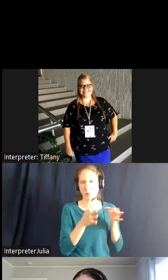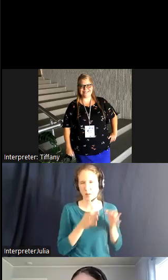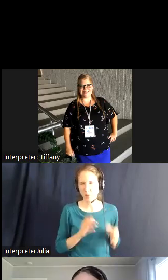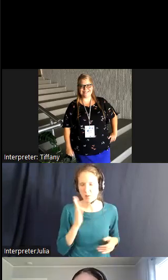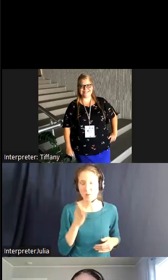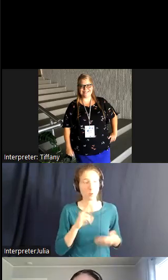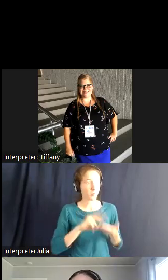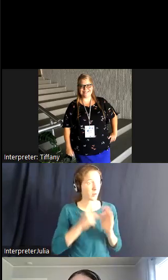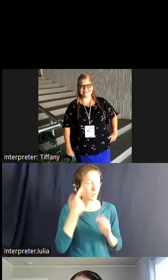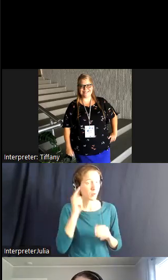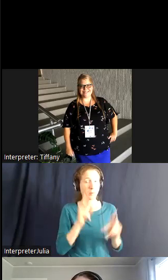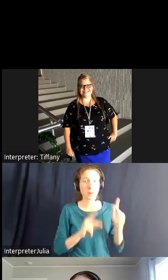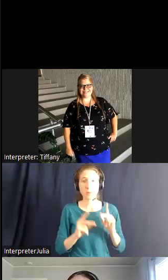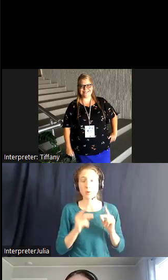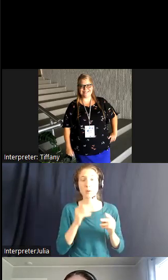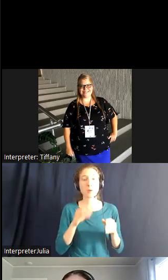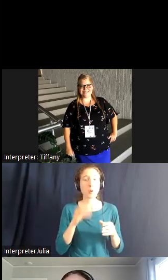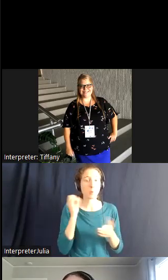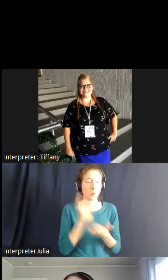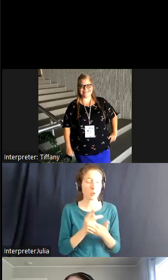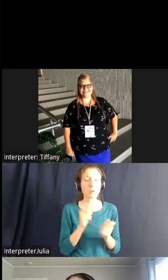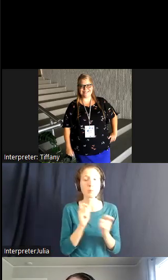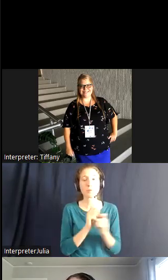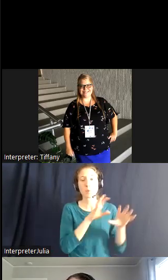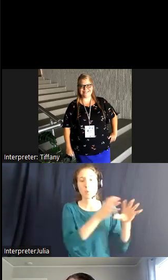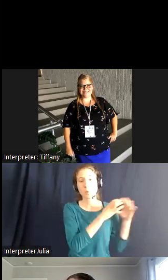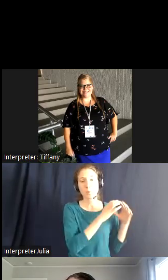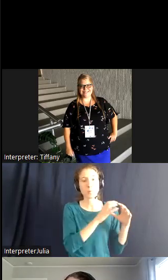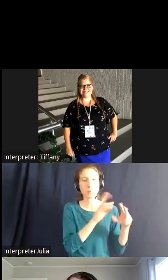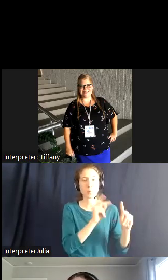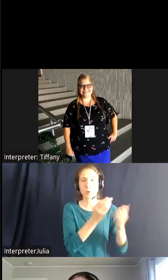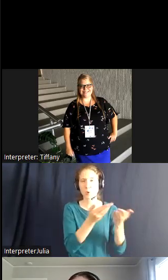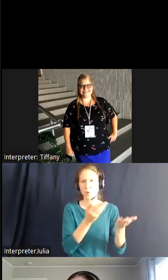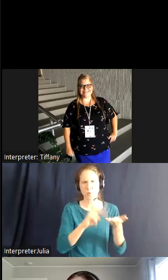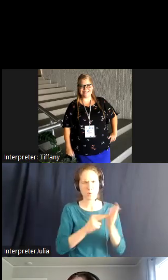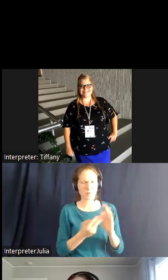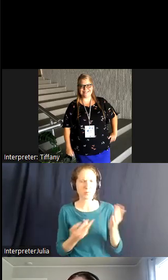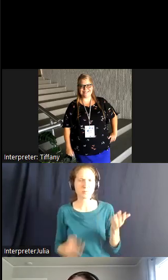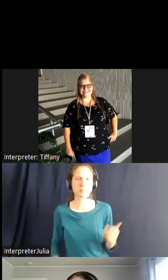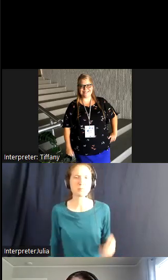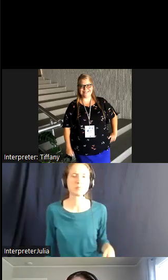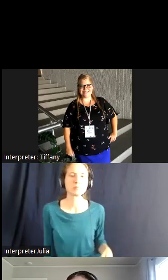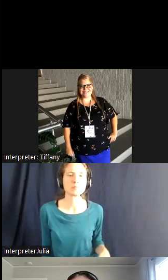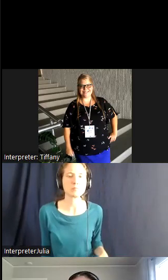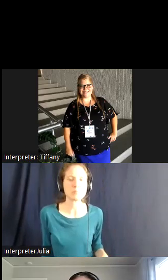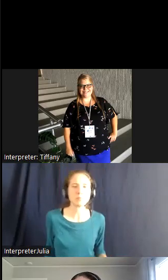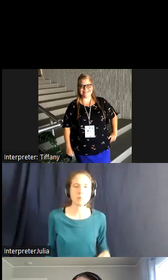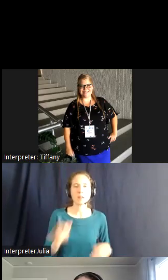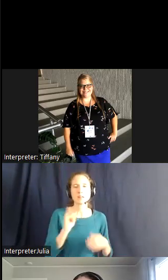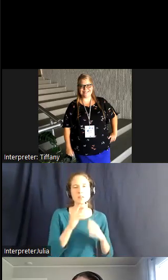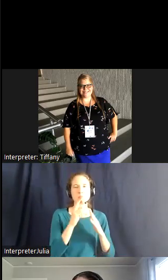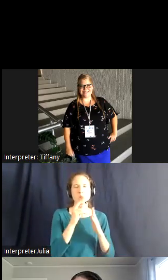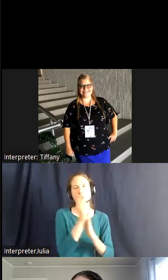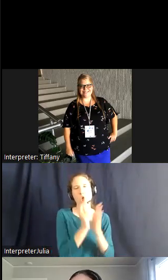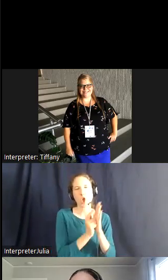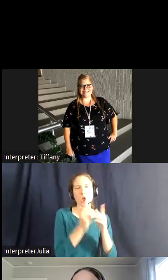providers that are approved to serve subsets of populations. But this is the statutory language, and we just want to